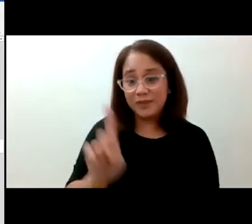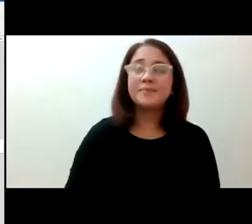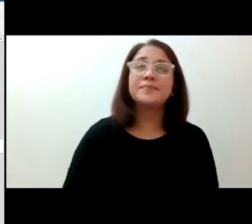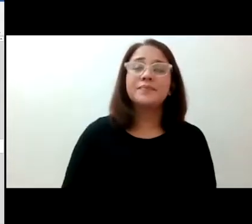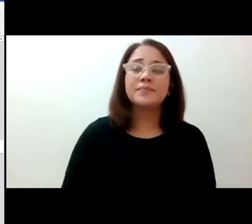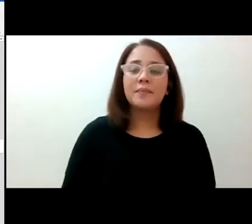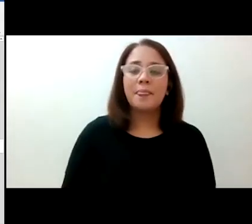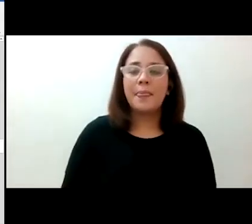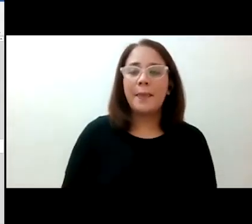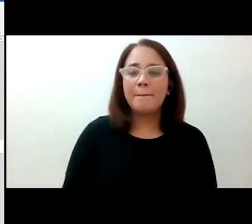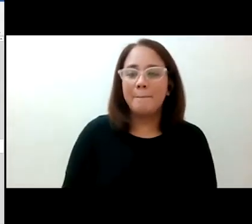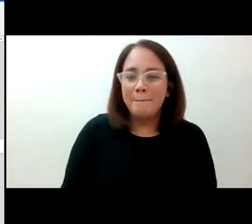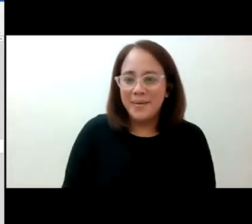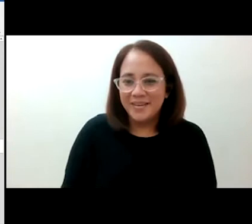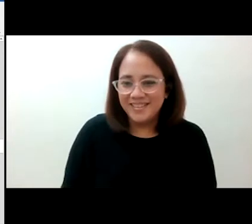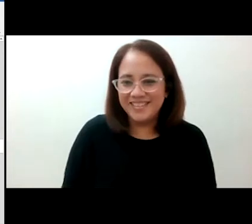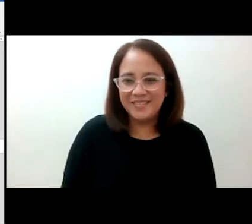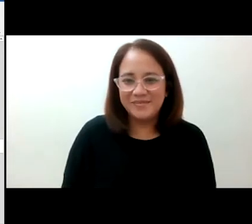it?